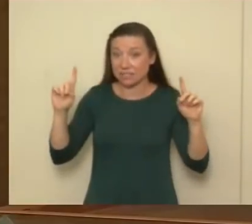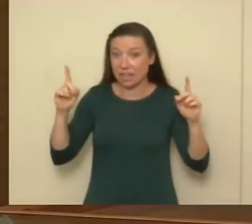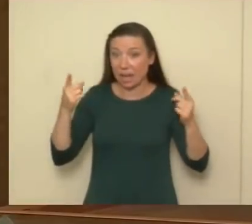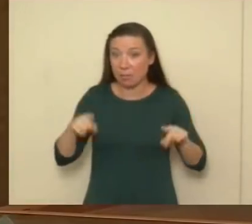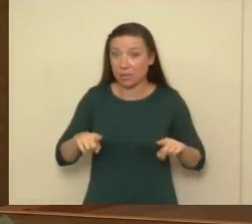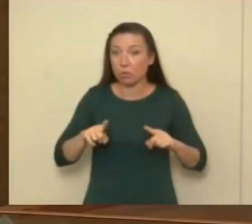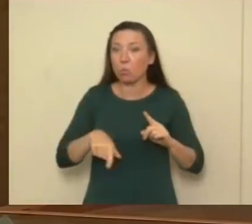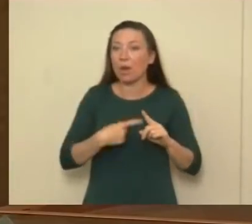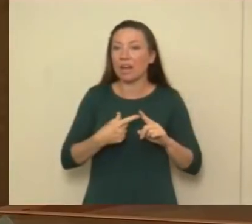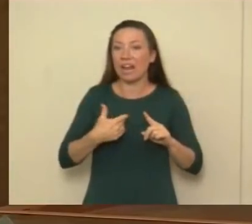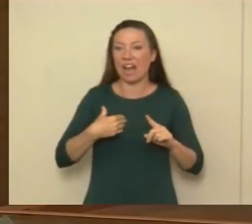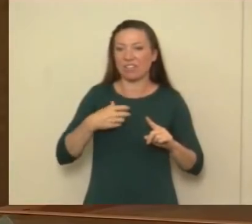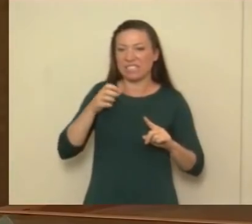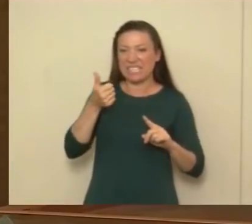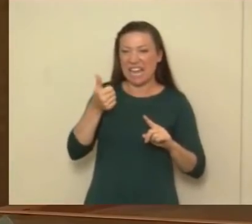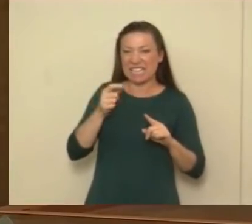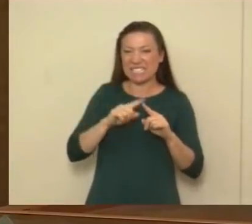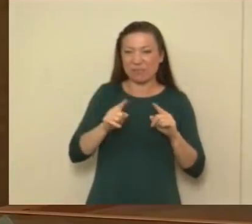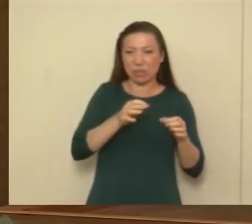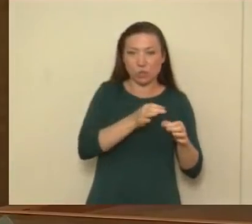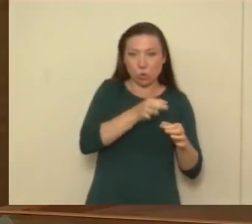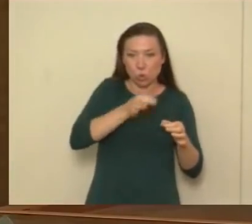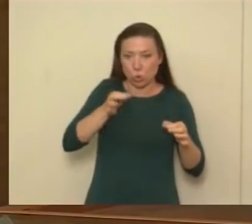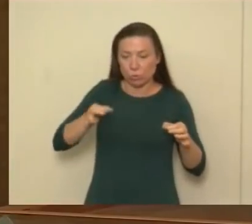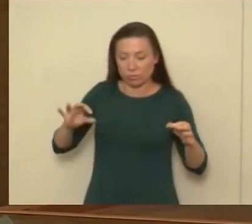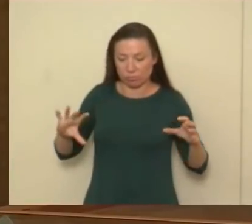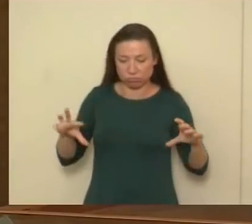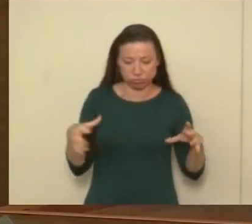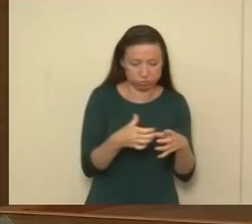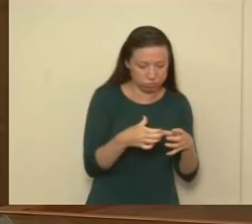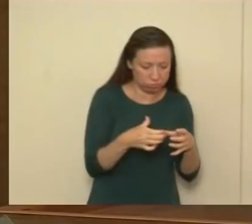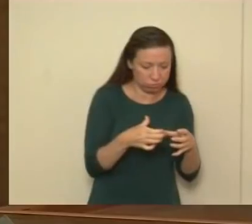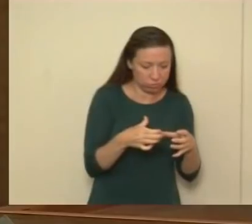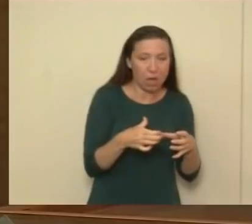success, because you're assuming that all 10 of those people are negative.